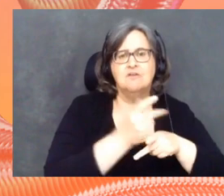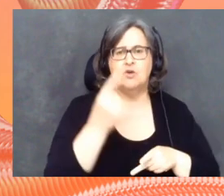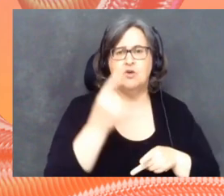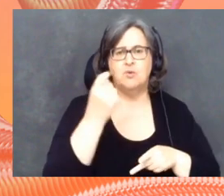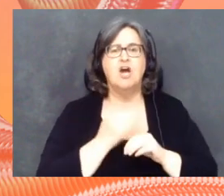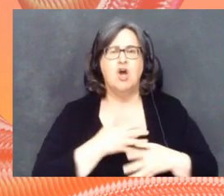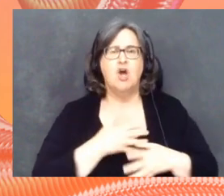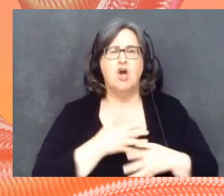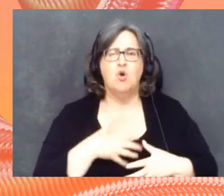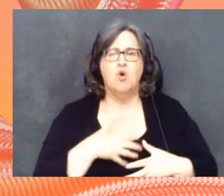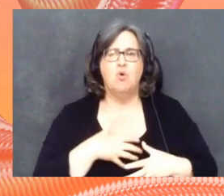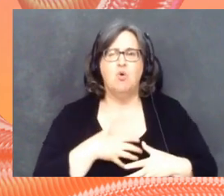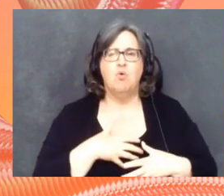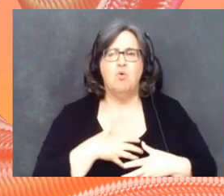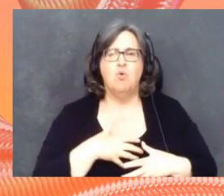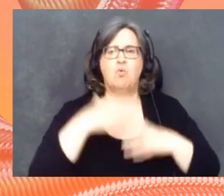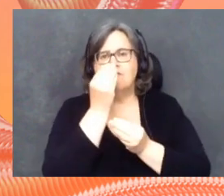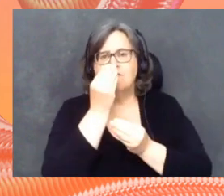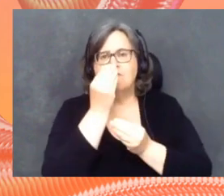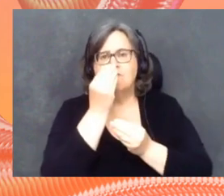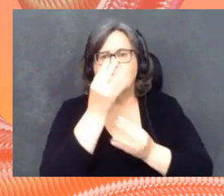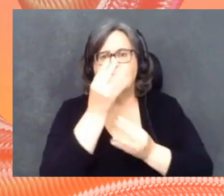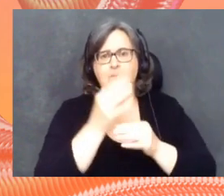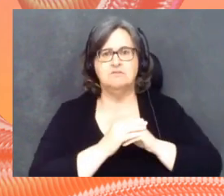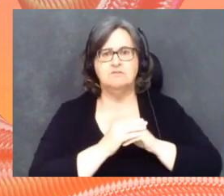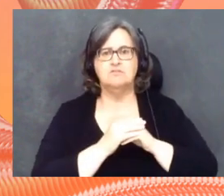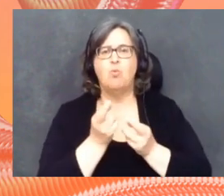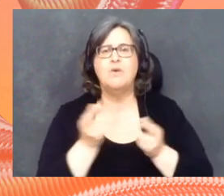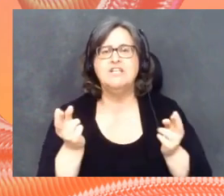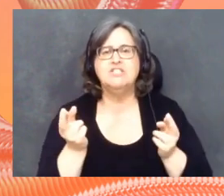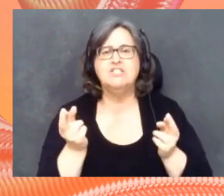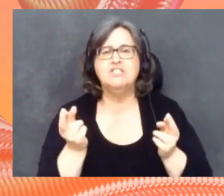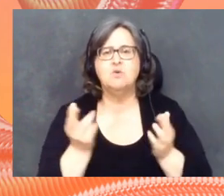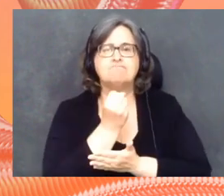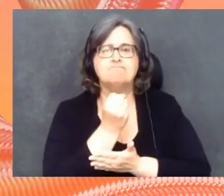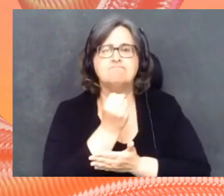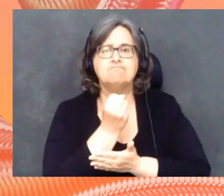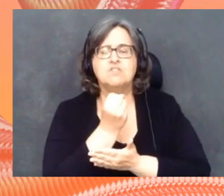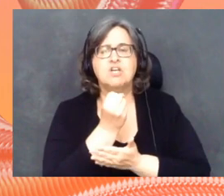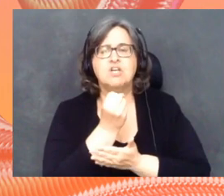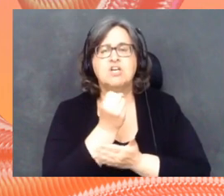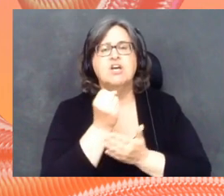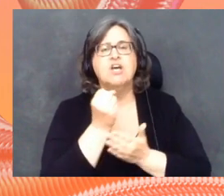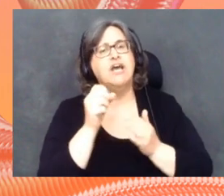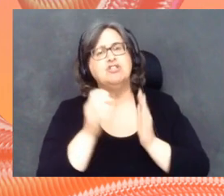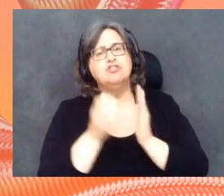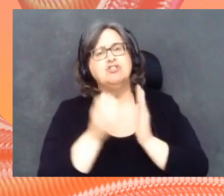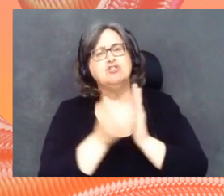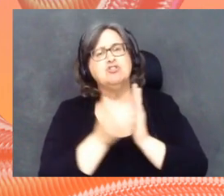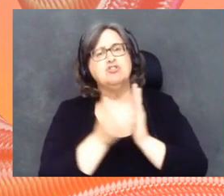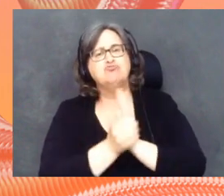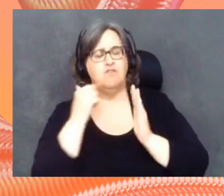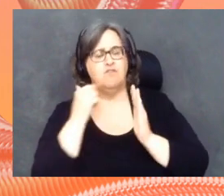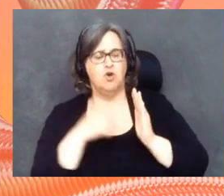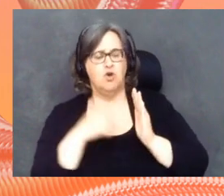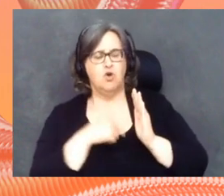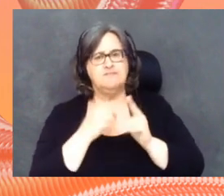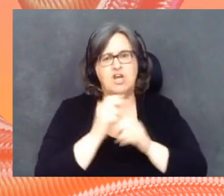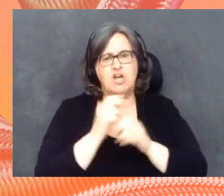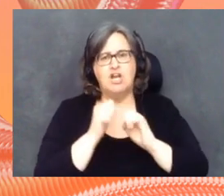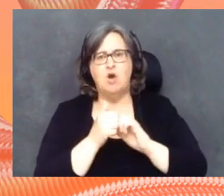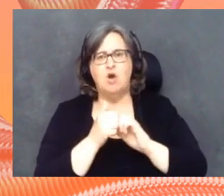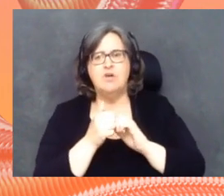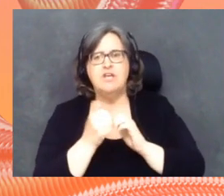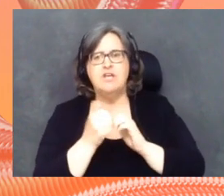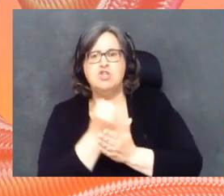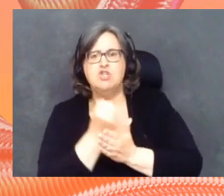is a resource and a tool for us to, like, hone how we actually use it, so